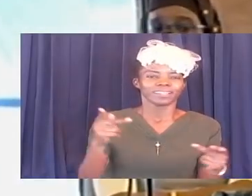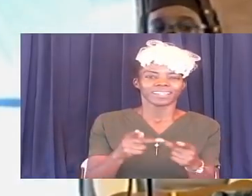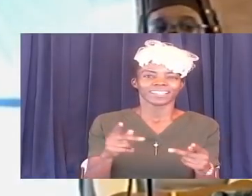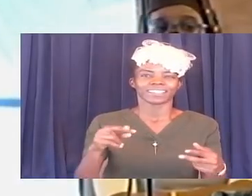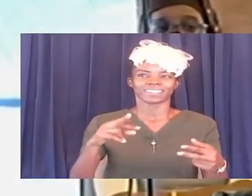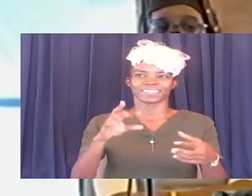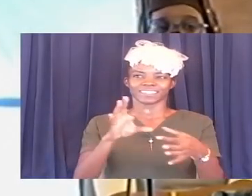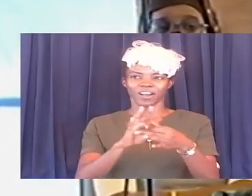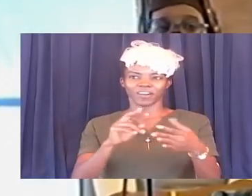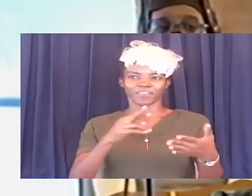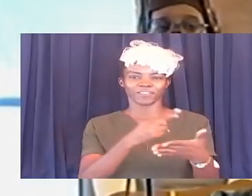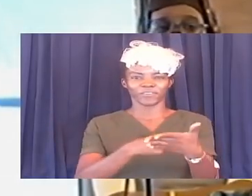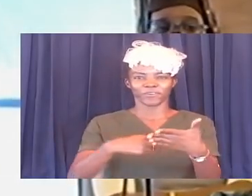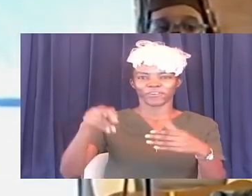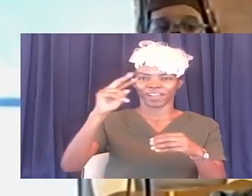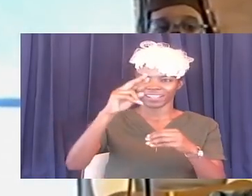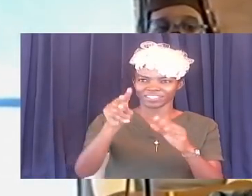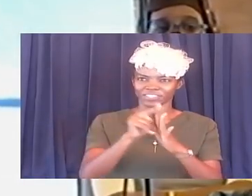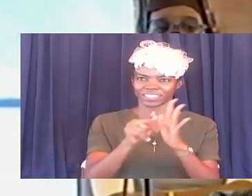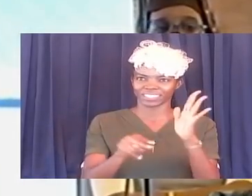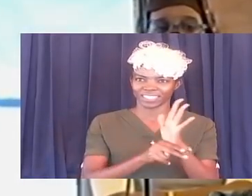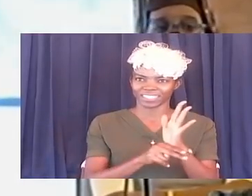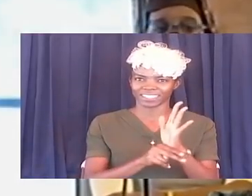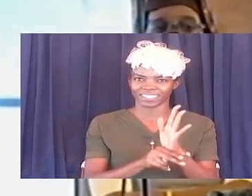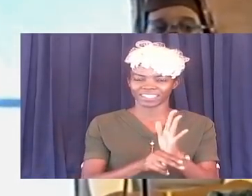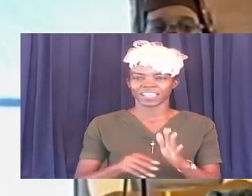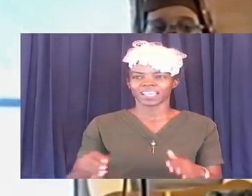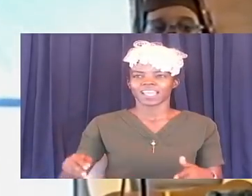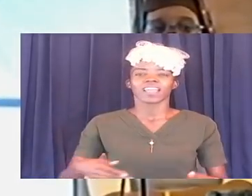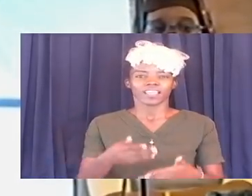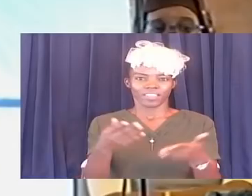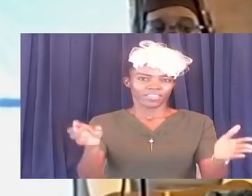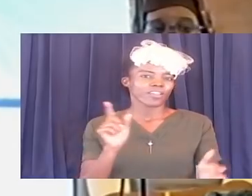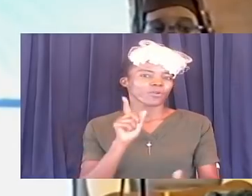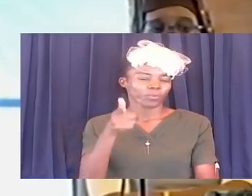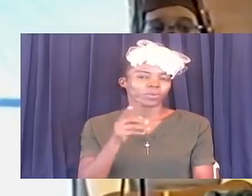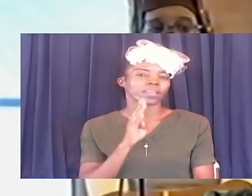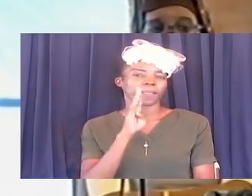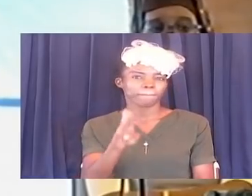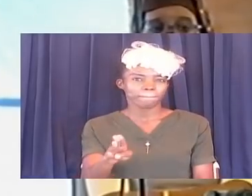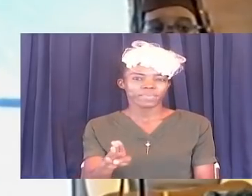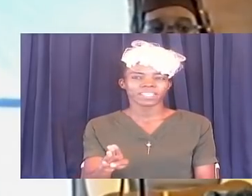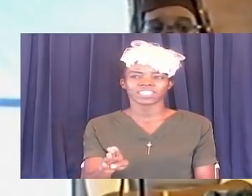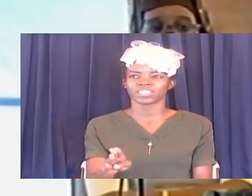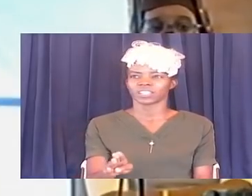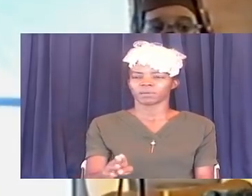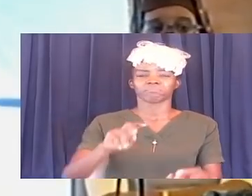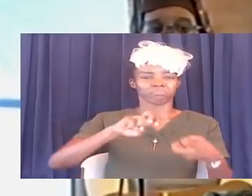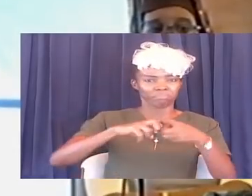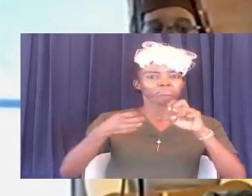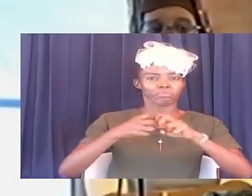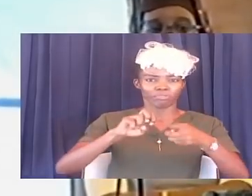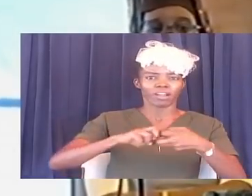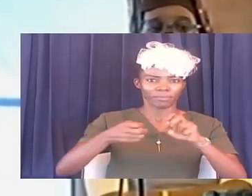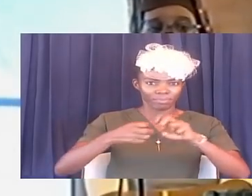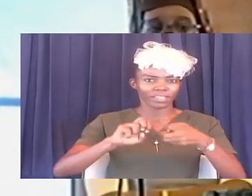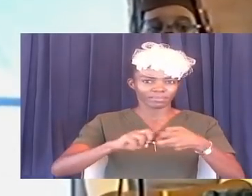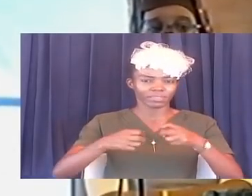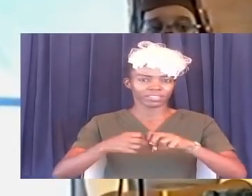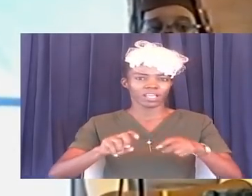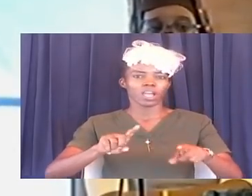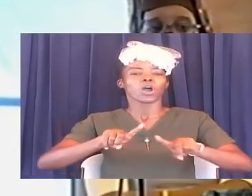be, hallelujah, there will be challenges. There will be challenges, but the